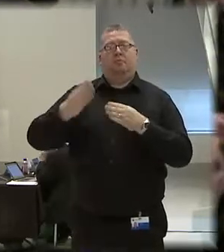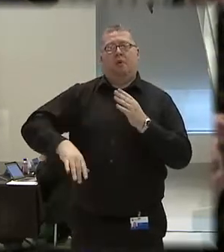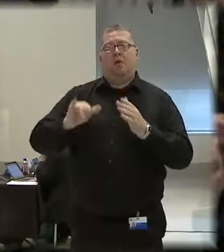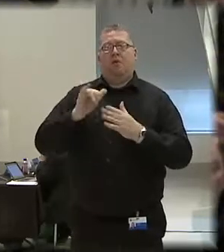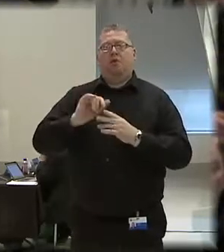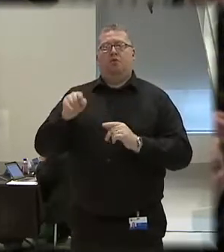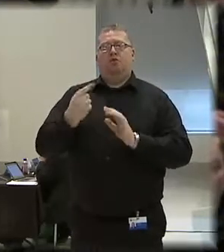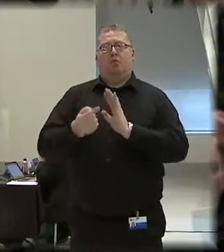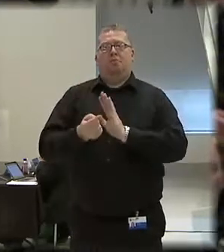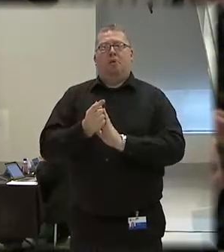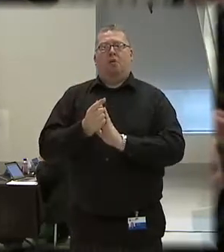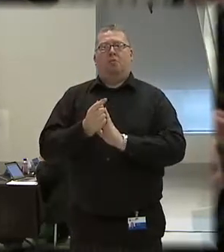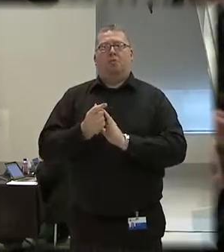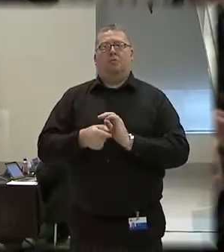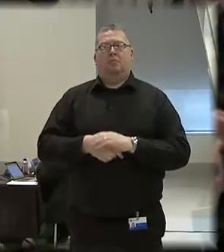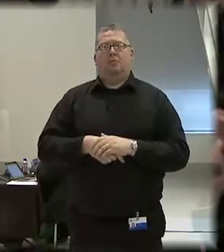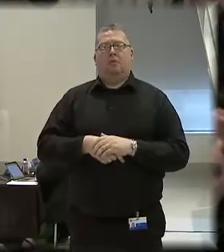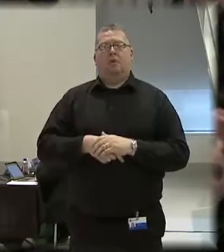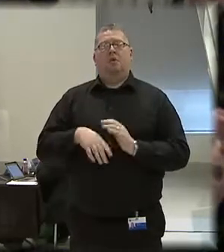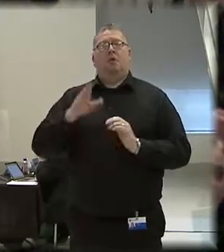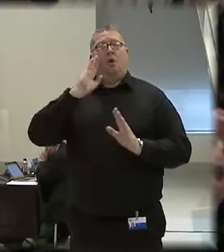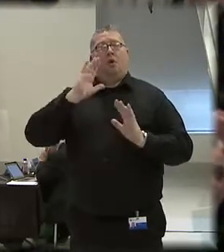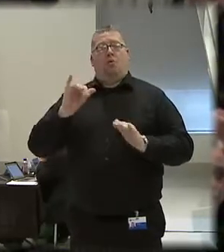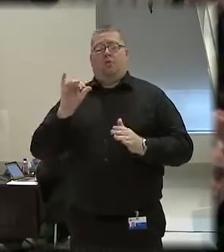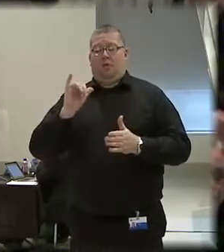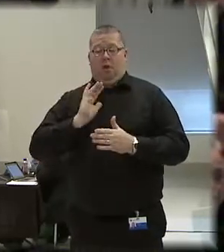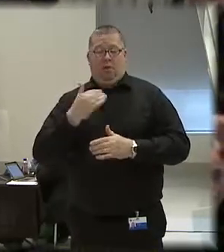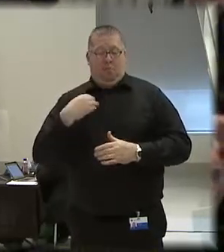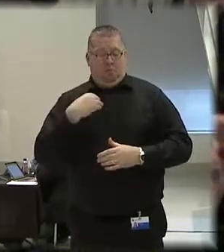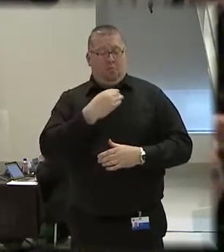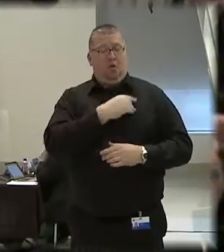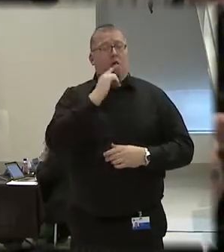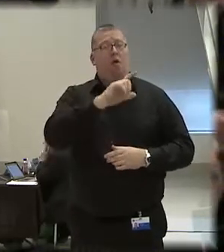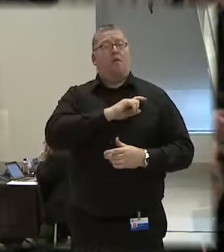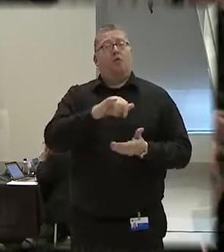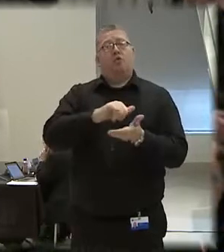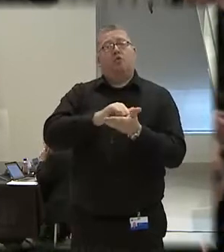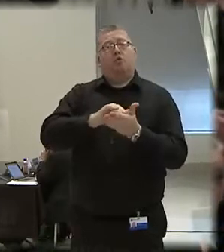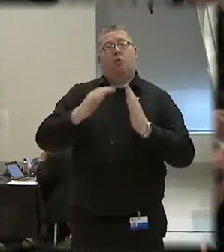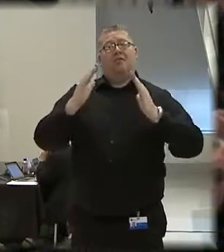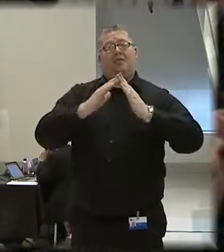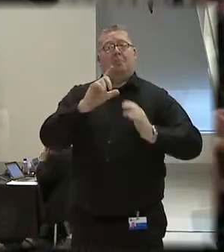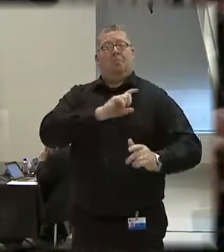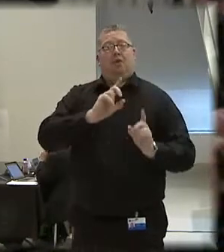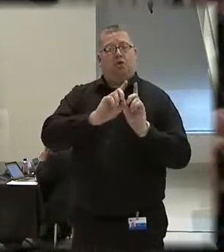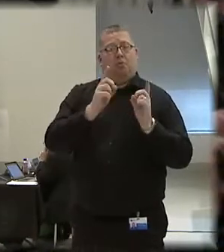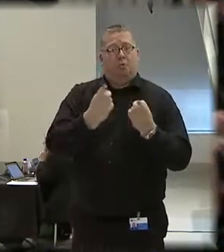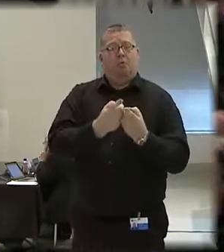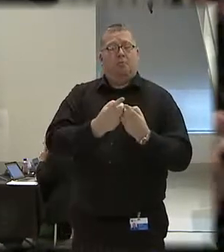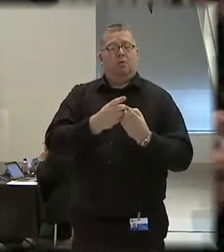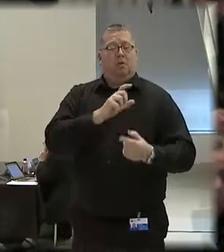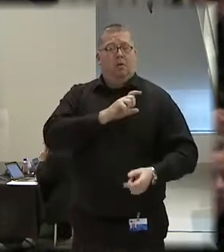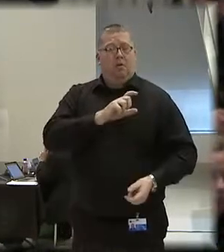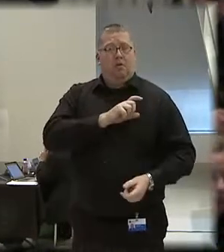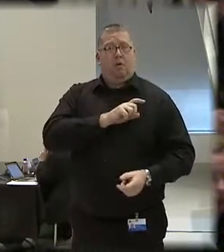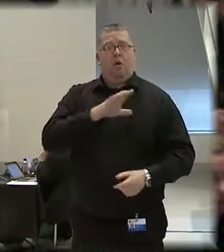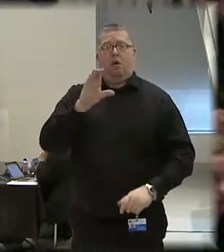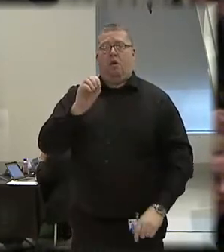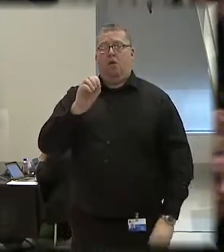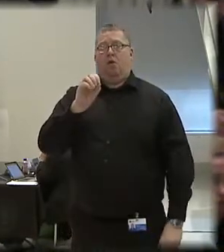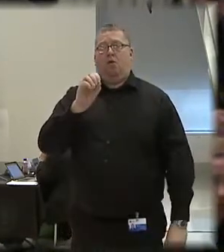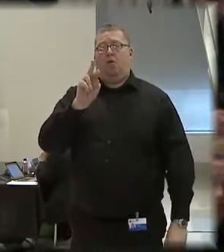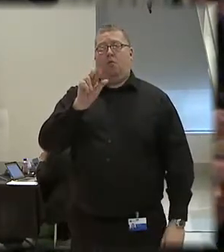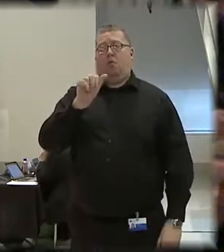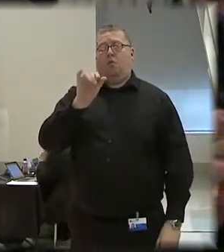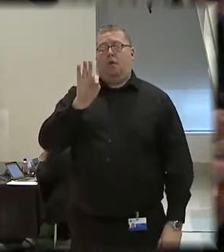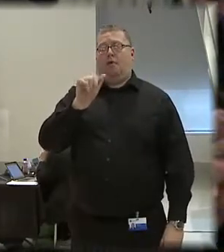ago, when two of our member officers, New York City Police Department officers Wenjin Liu and Officer Rafael